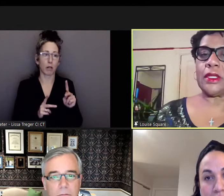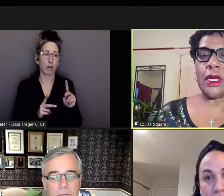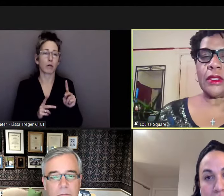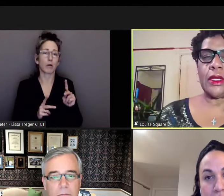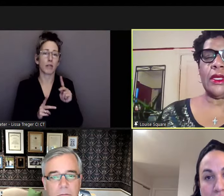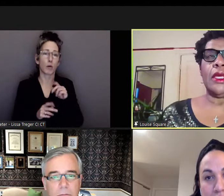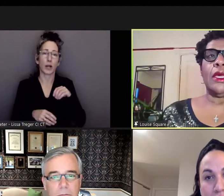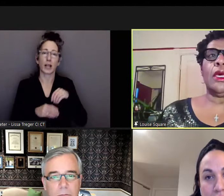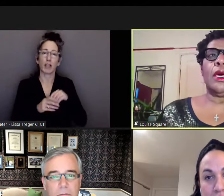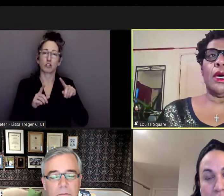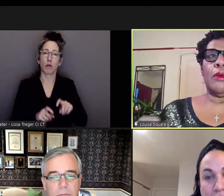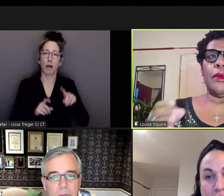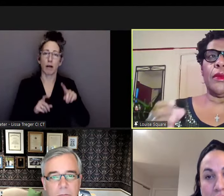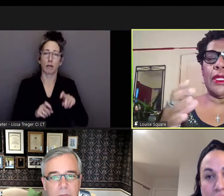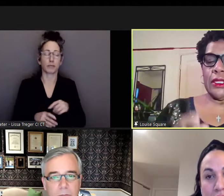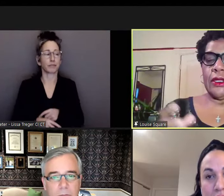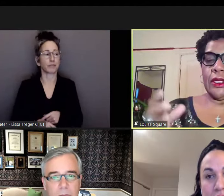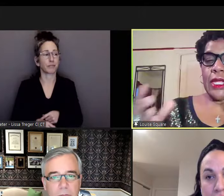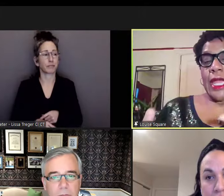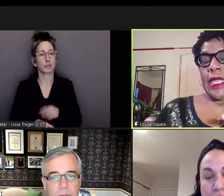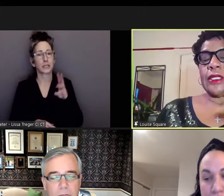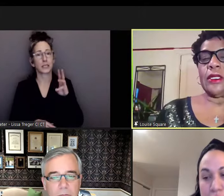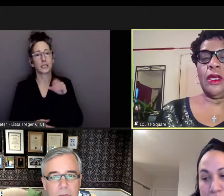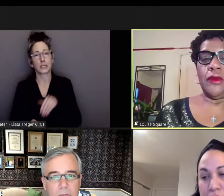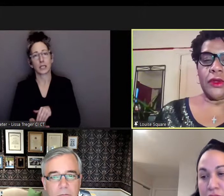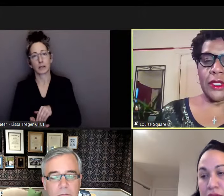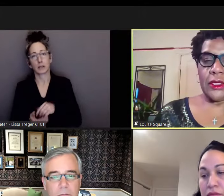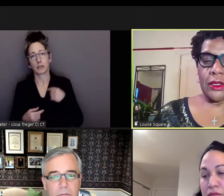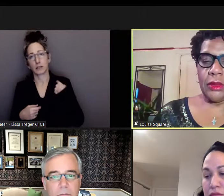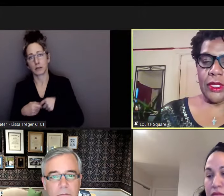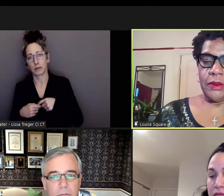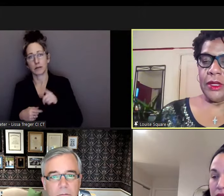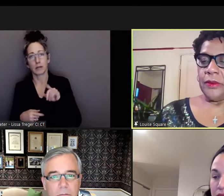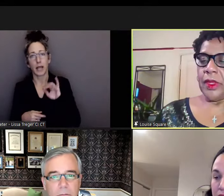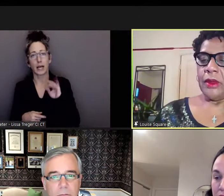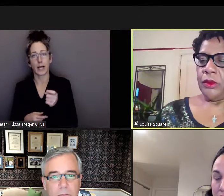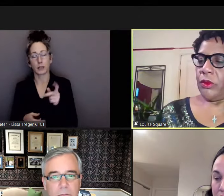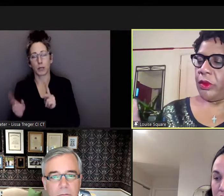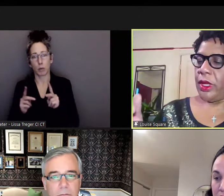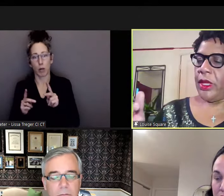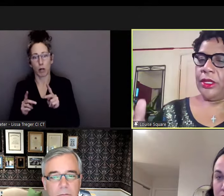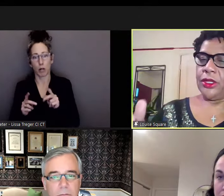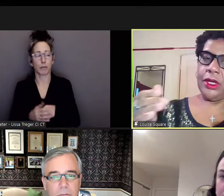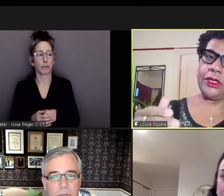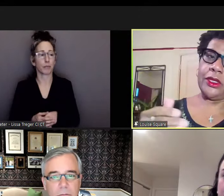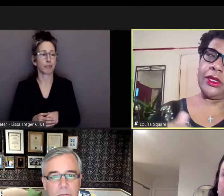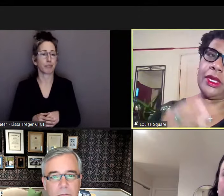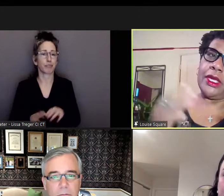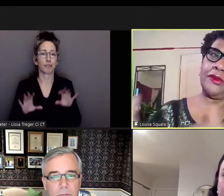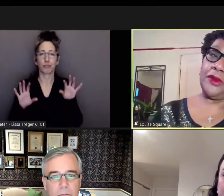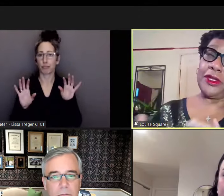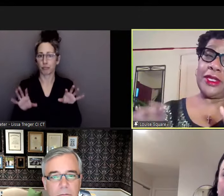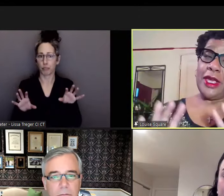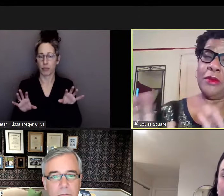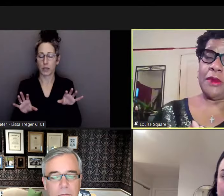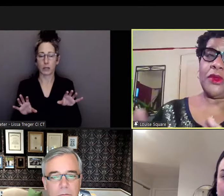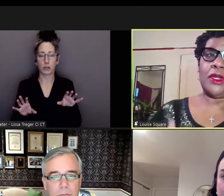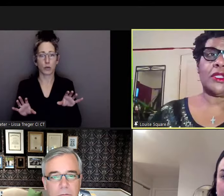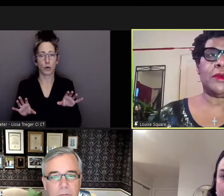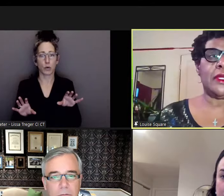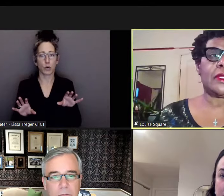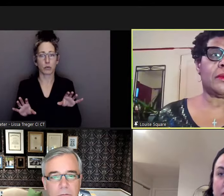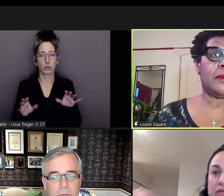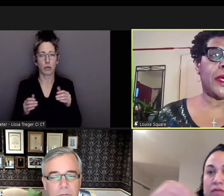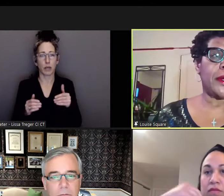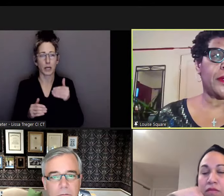and there were about 6,000 Latino, Latinx folks that took place. But in looking at the further slide, and